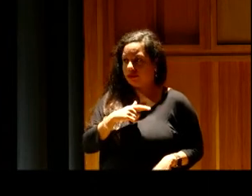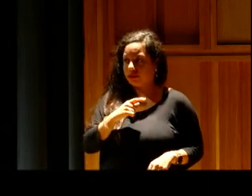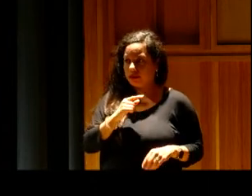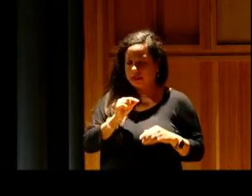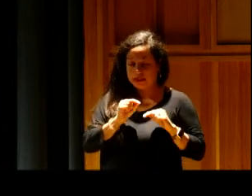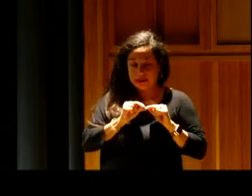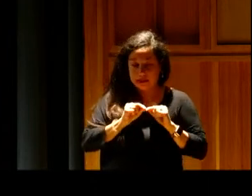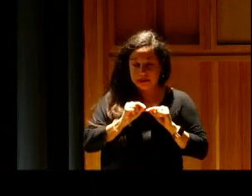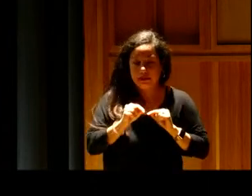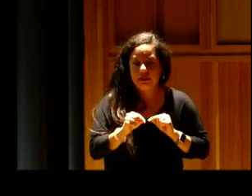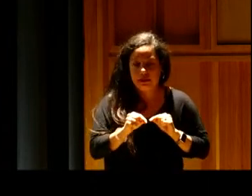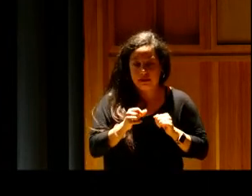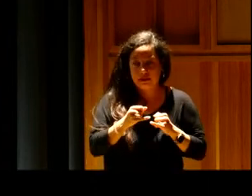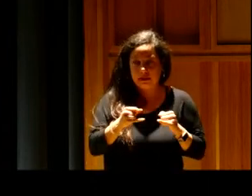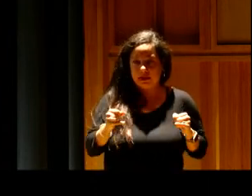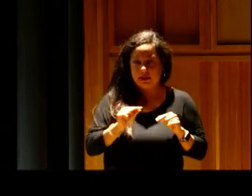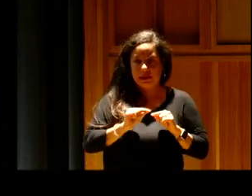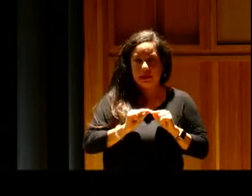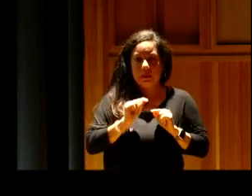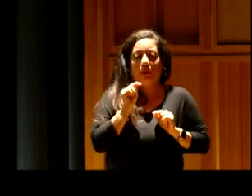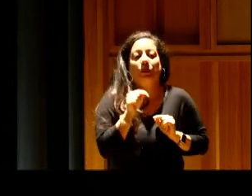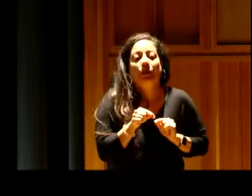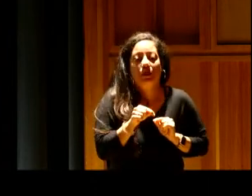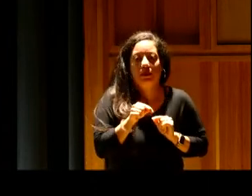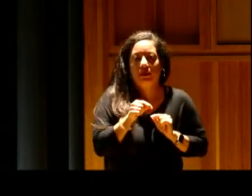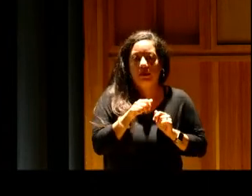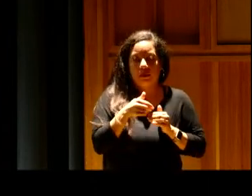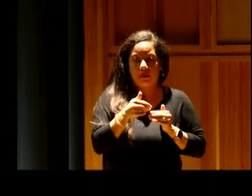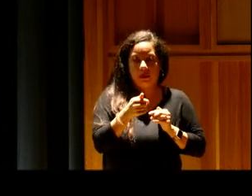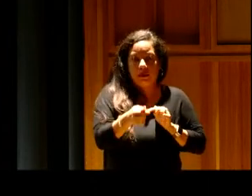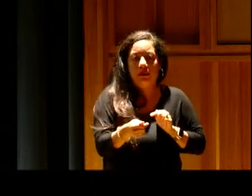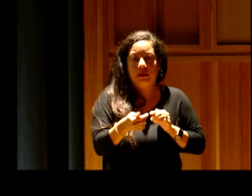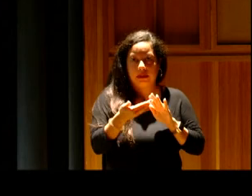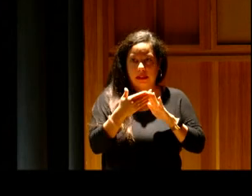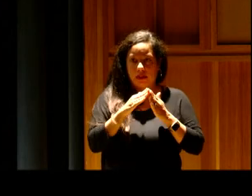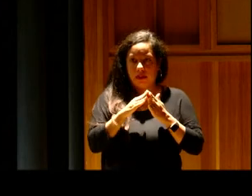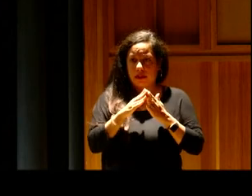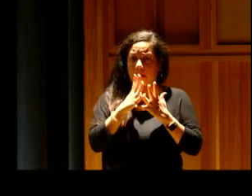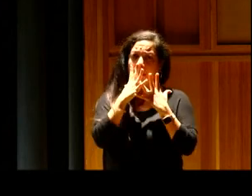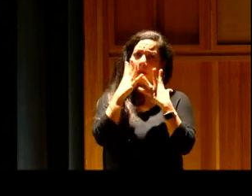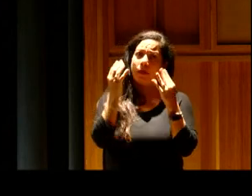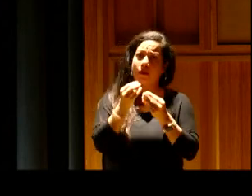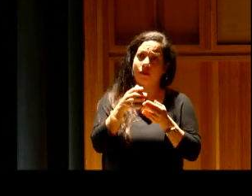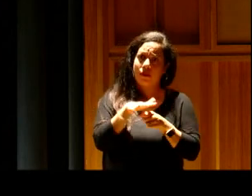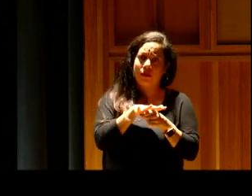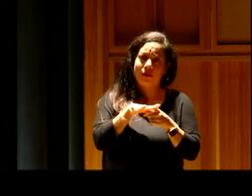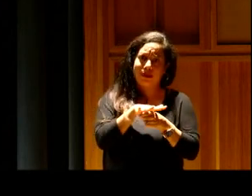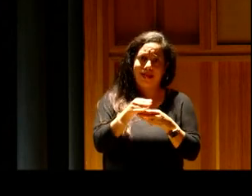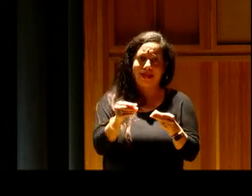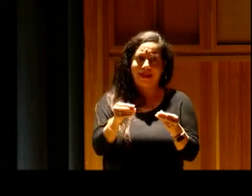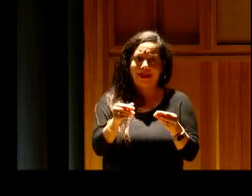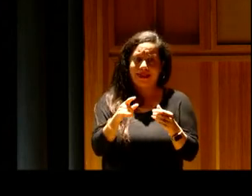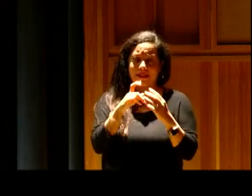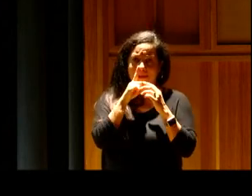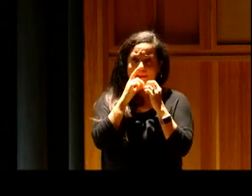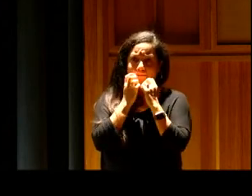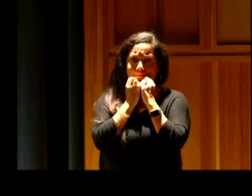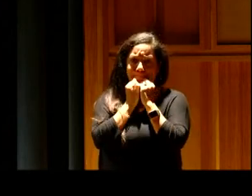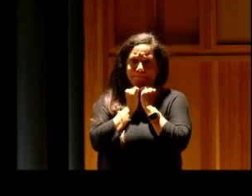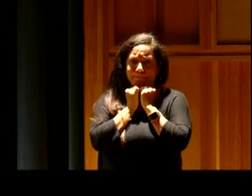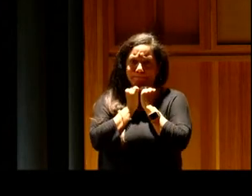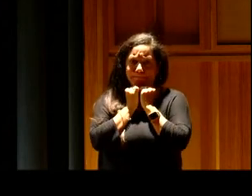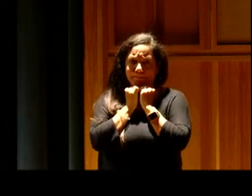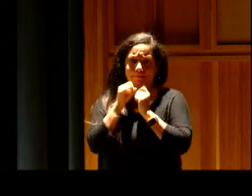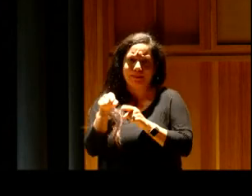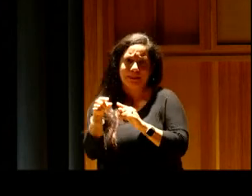border in an opposing town in a beautiful piece of land that was treasured by